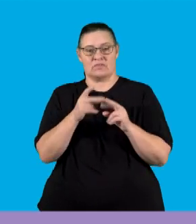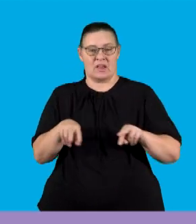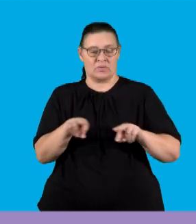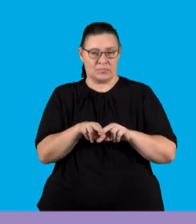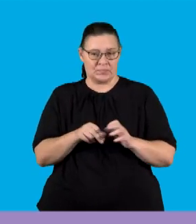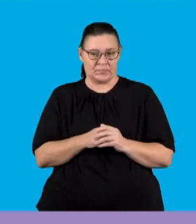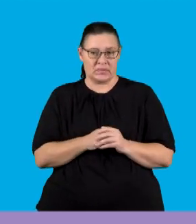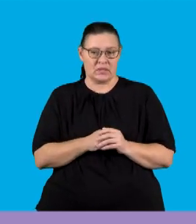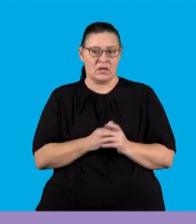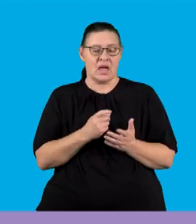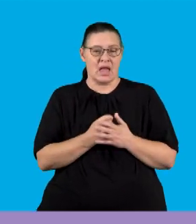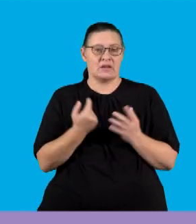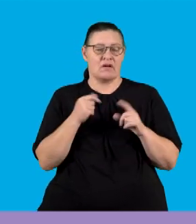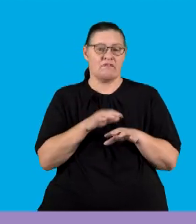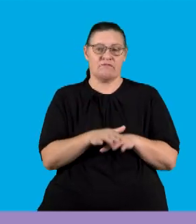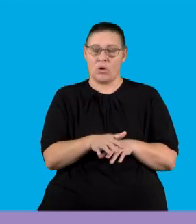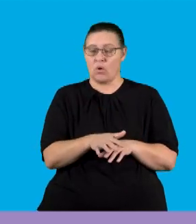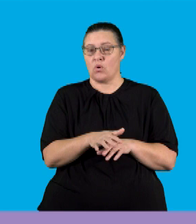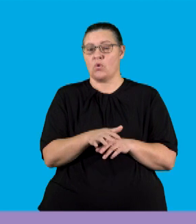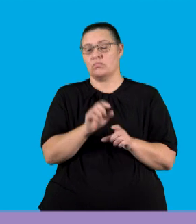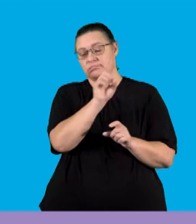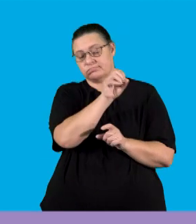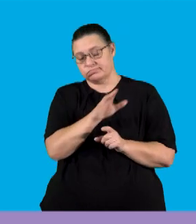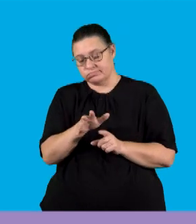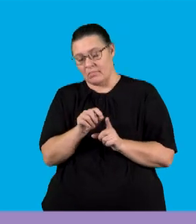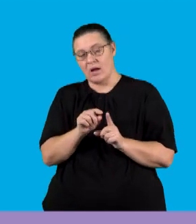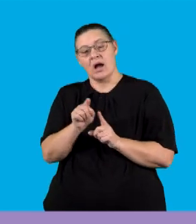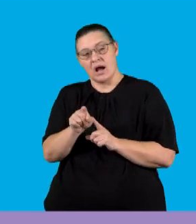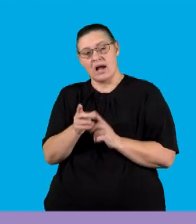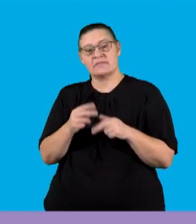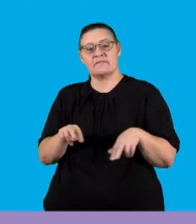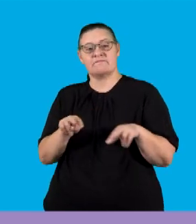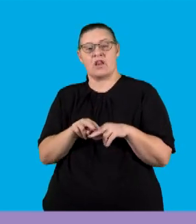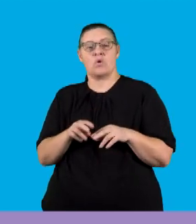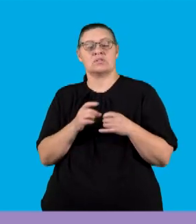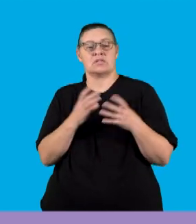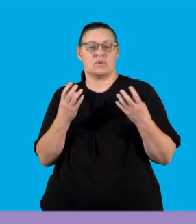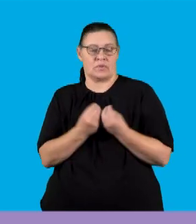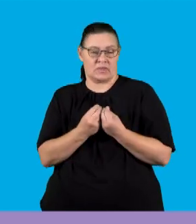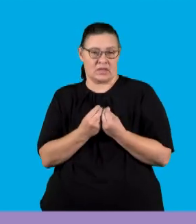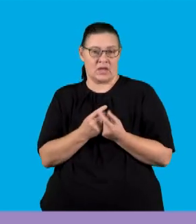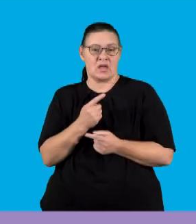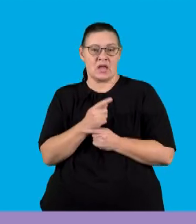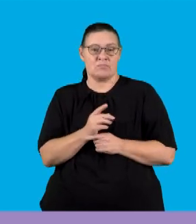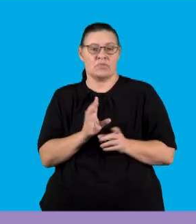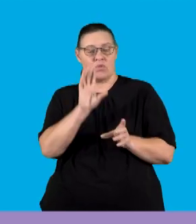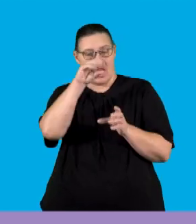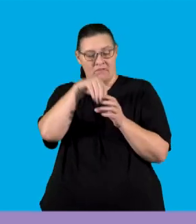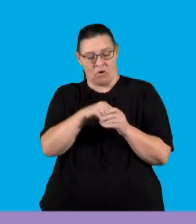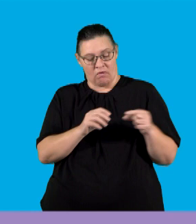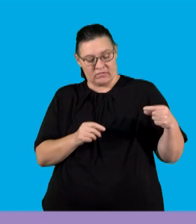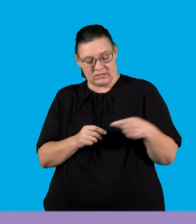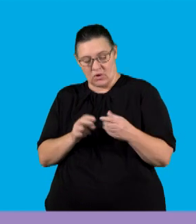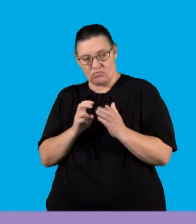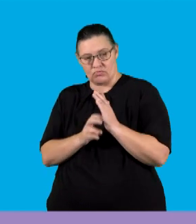values. So in our flow diagram, our input values would be the value that we are going to start with. It is the one that goes into the